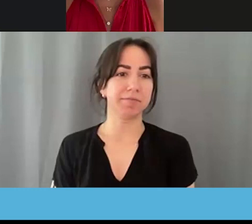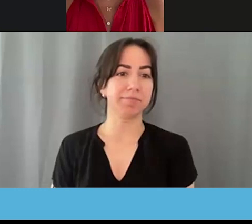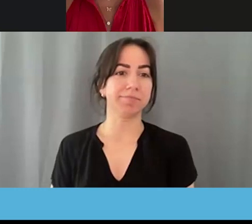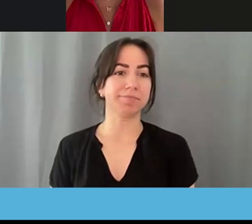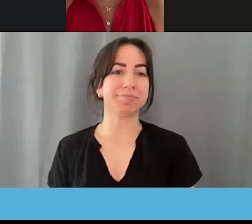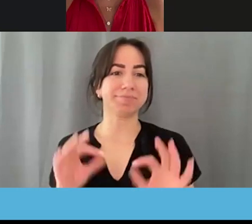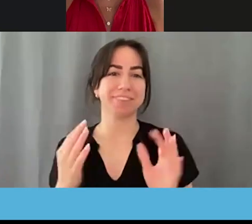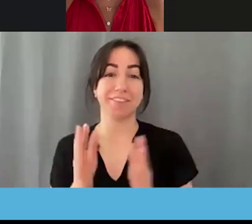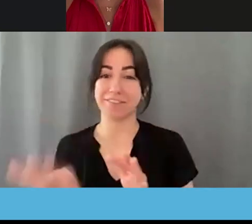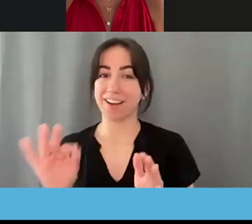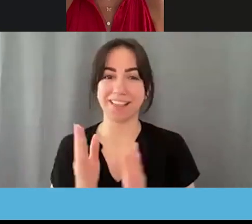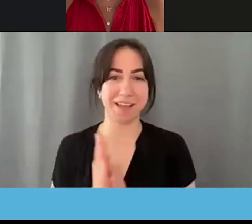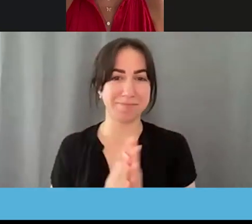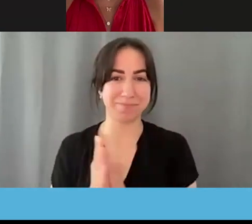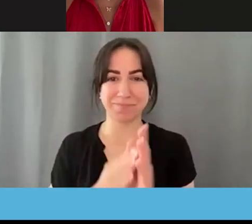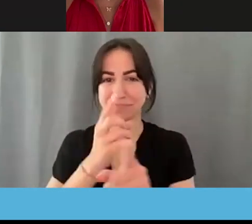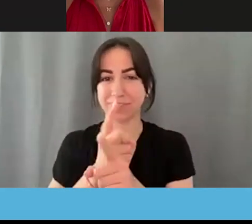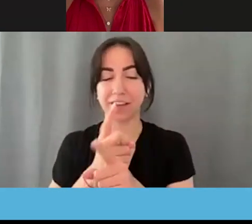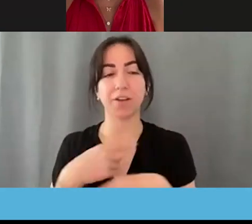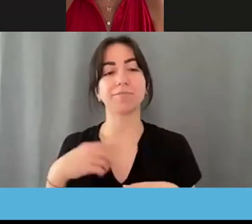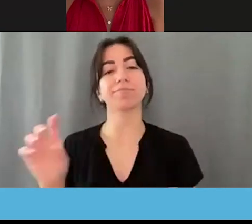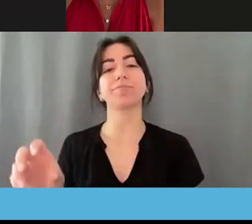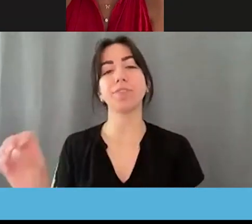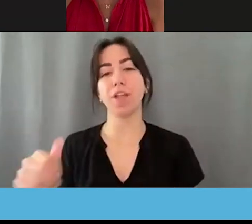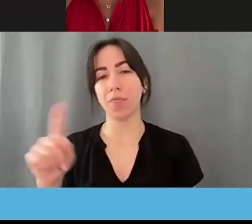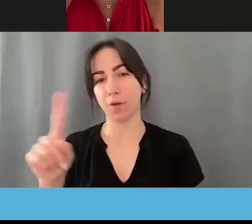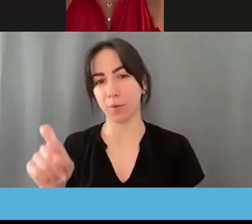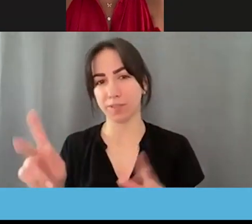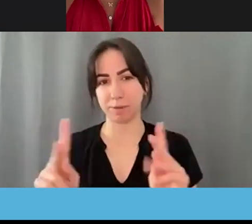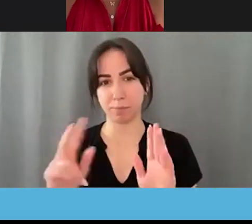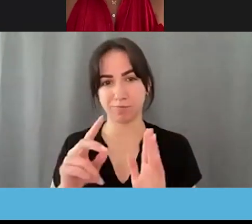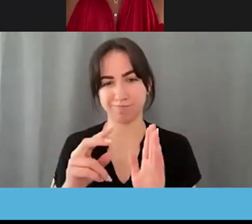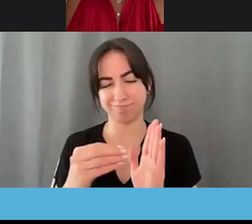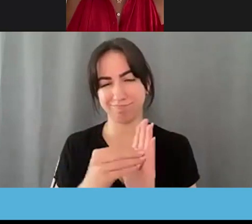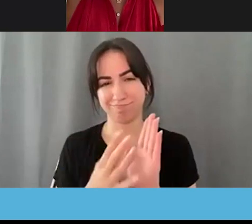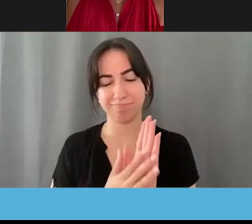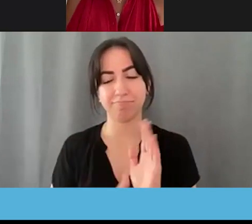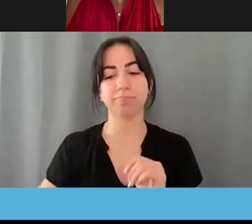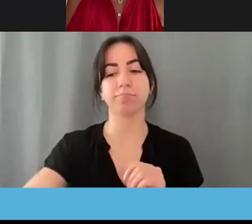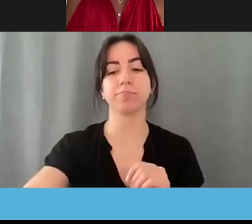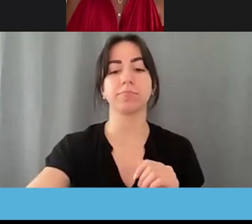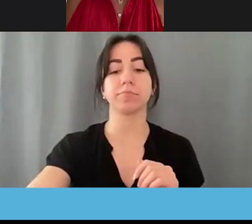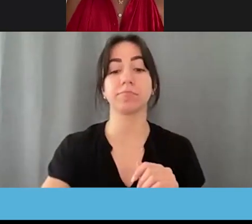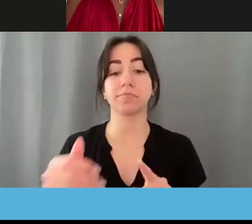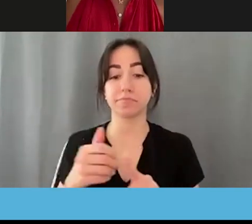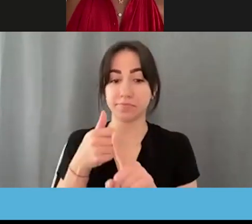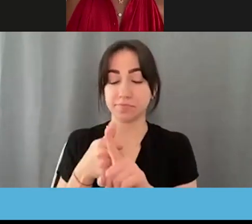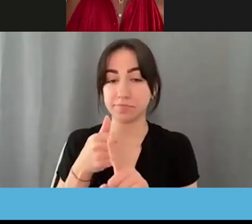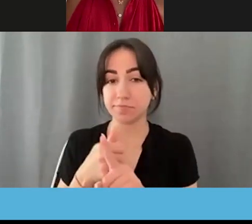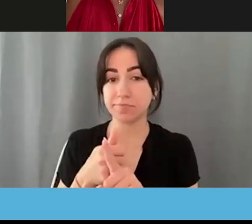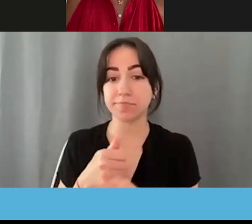finding that passion, yeah. So a question that we had pre-registered is, have you ever